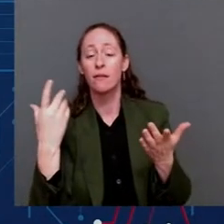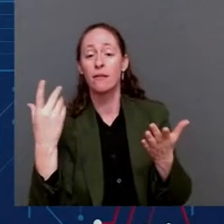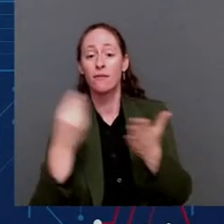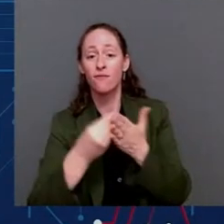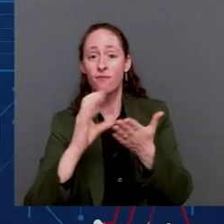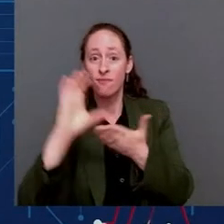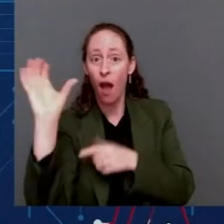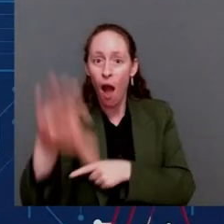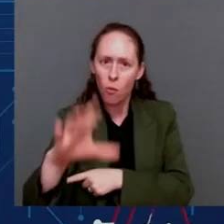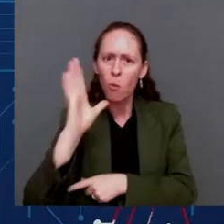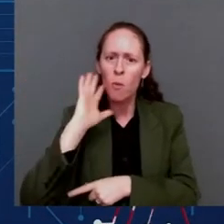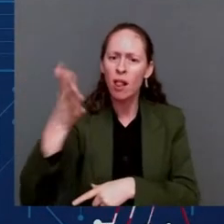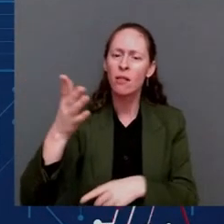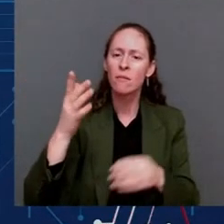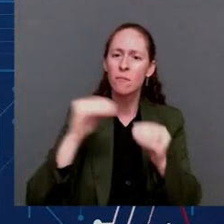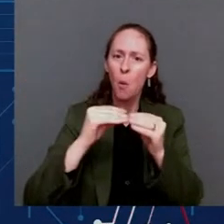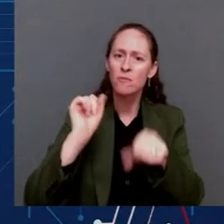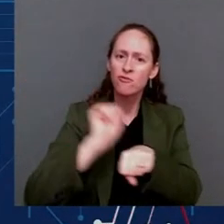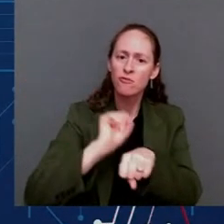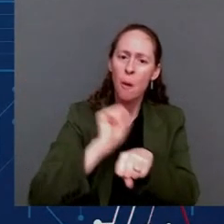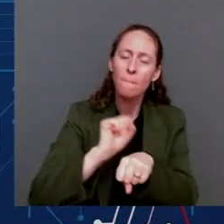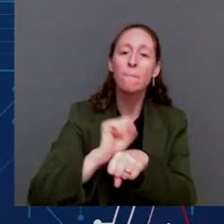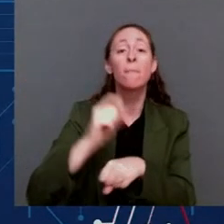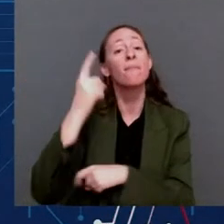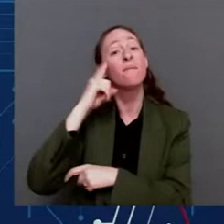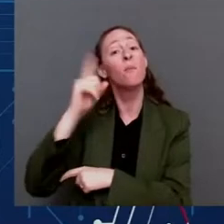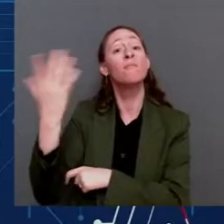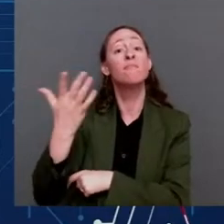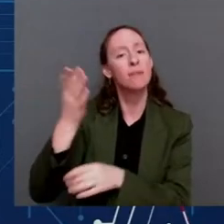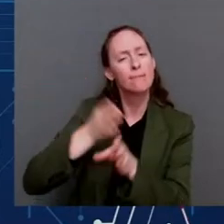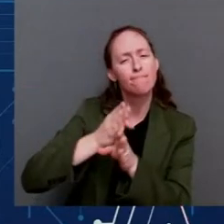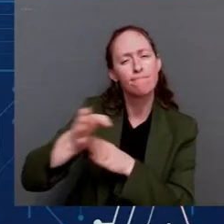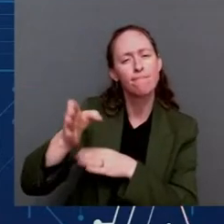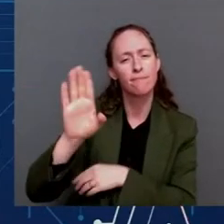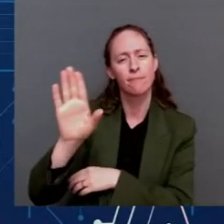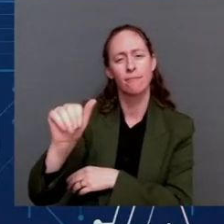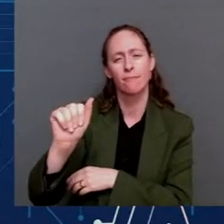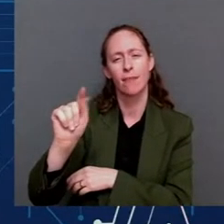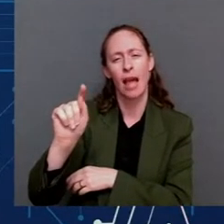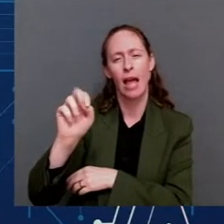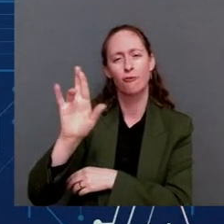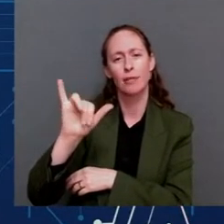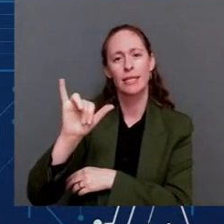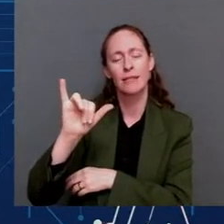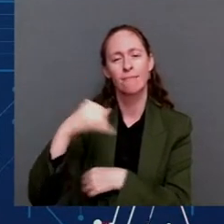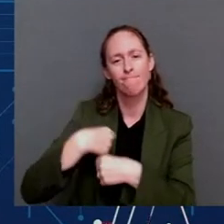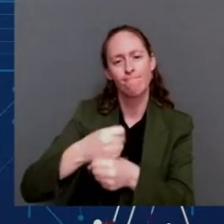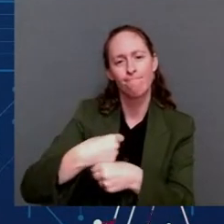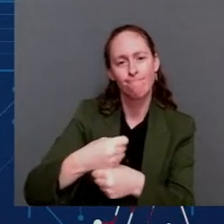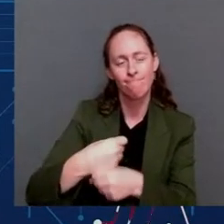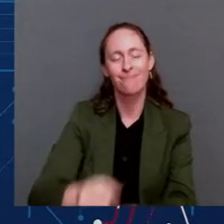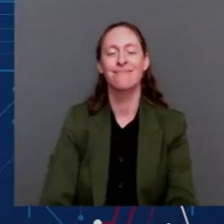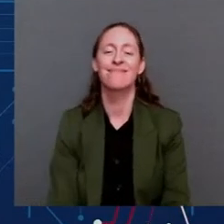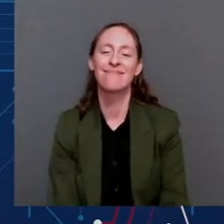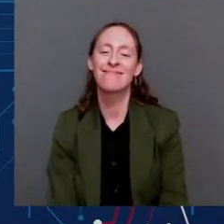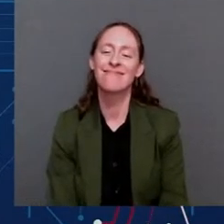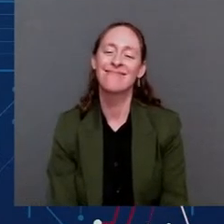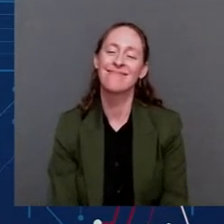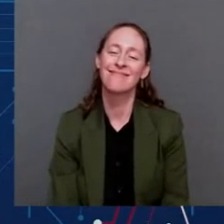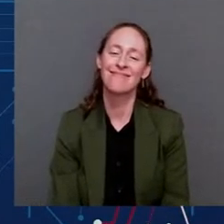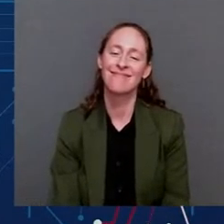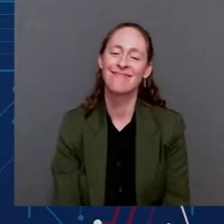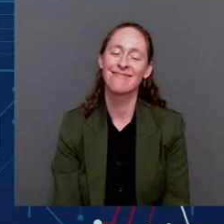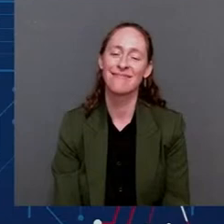battery components. A $2 billion investment from Ford, increasing manufacturing capacity at several Southeast Michigan